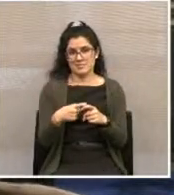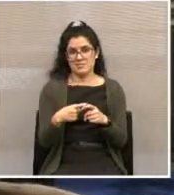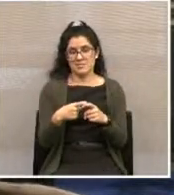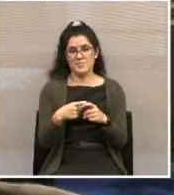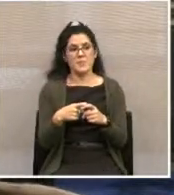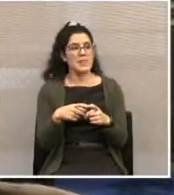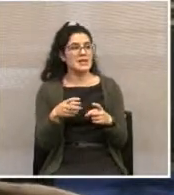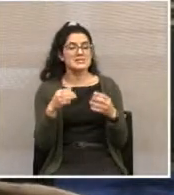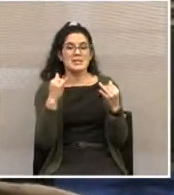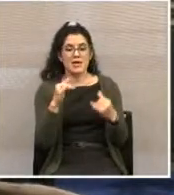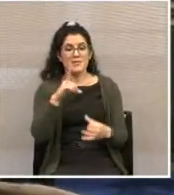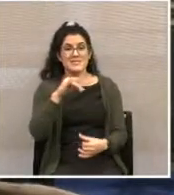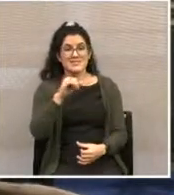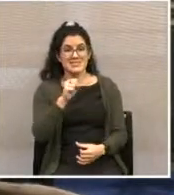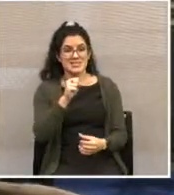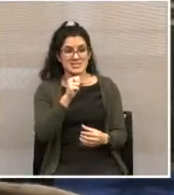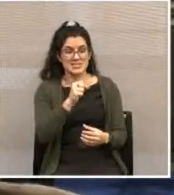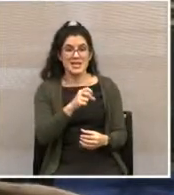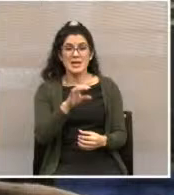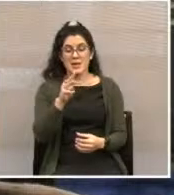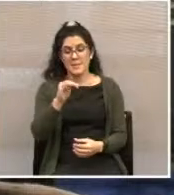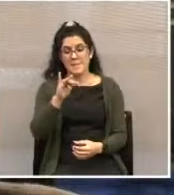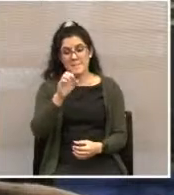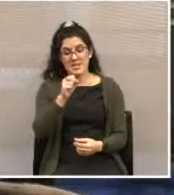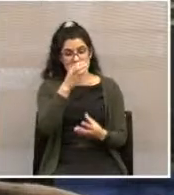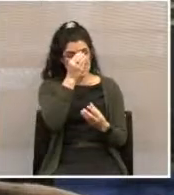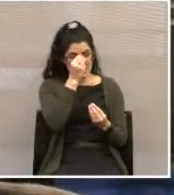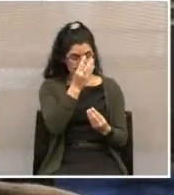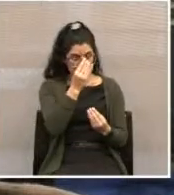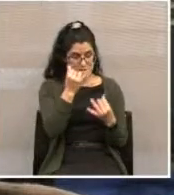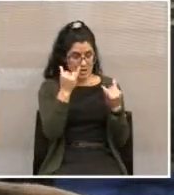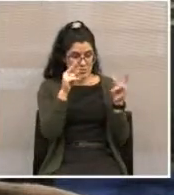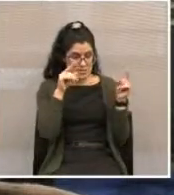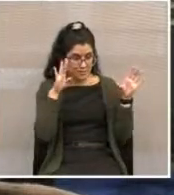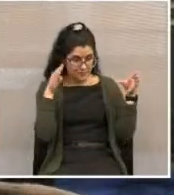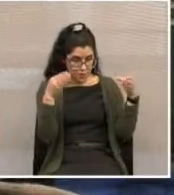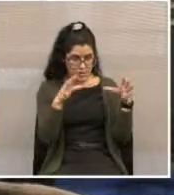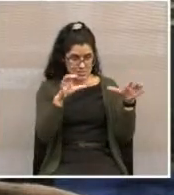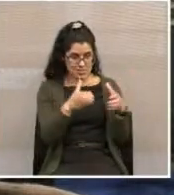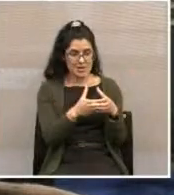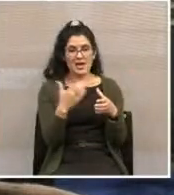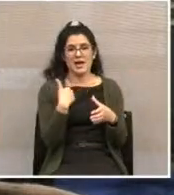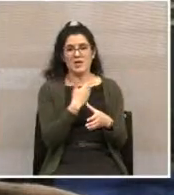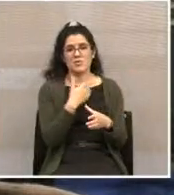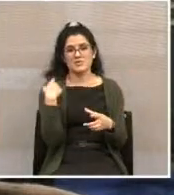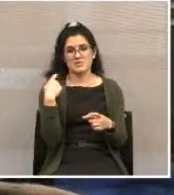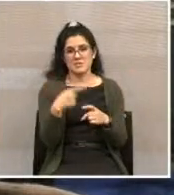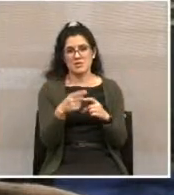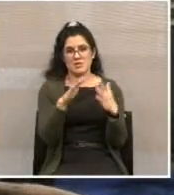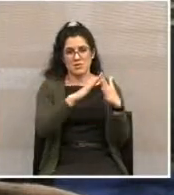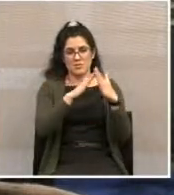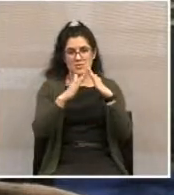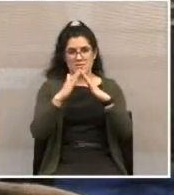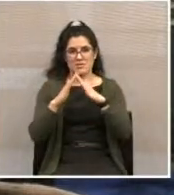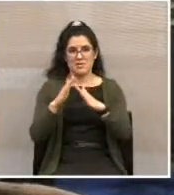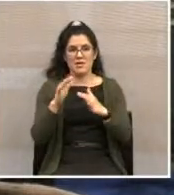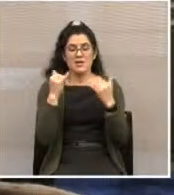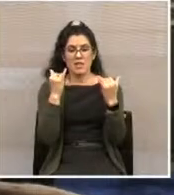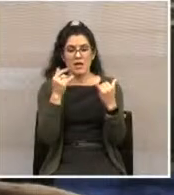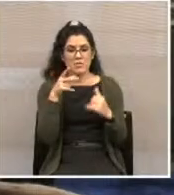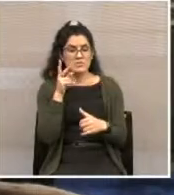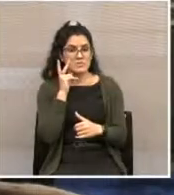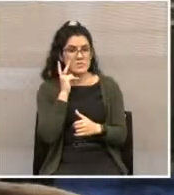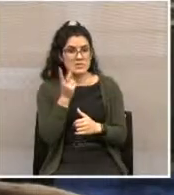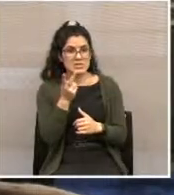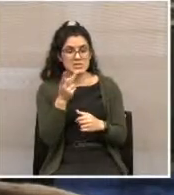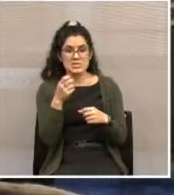rise of disinformation and misinformation that is targeting our Hispanic community. We are seeing a rise